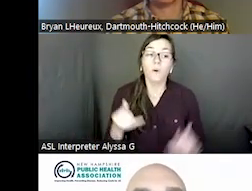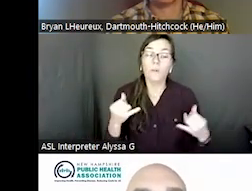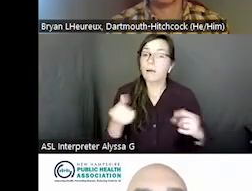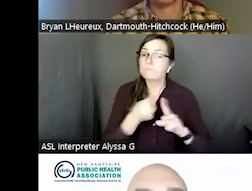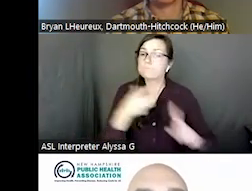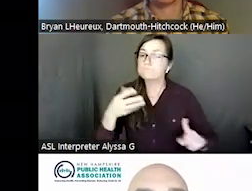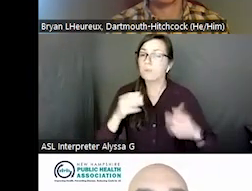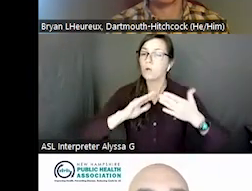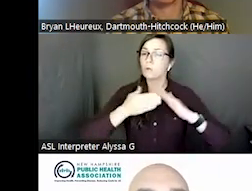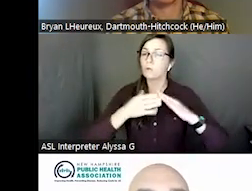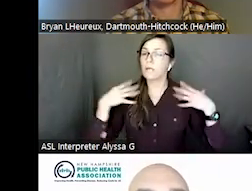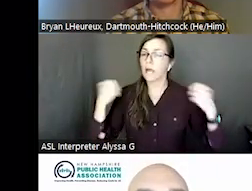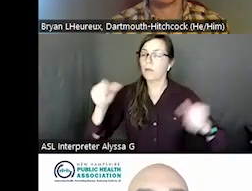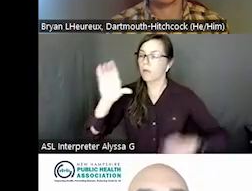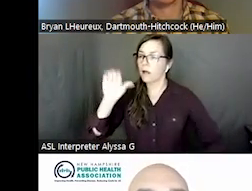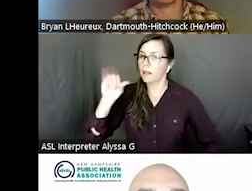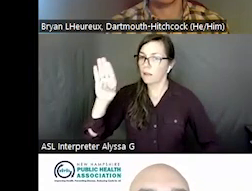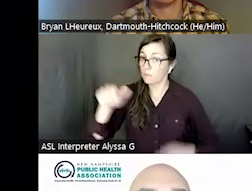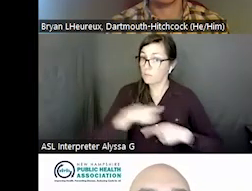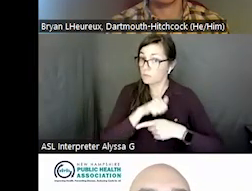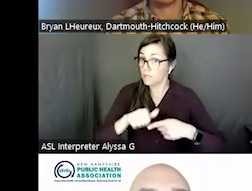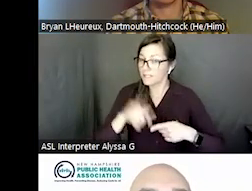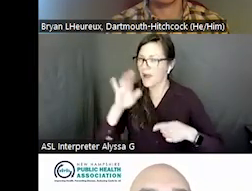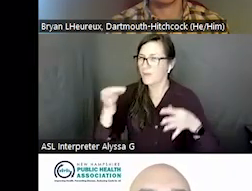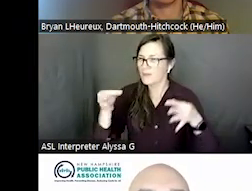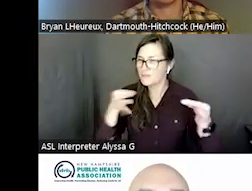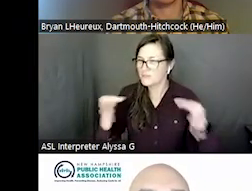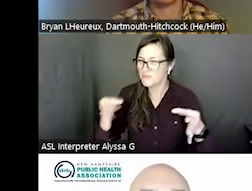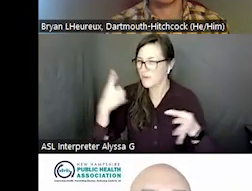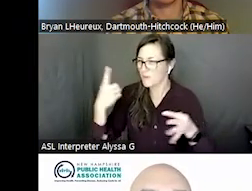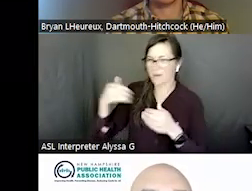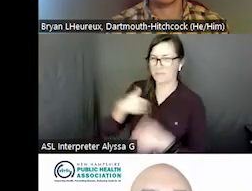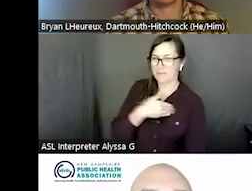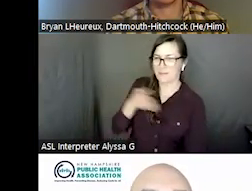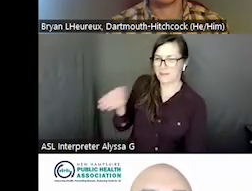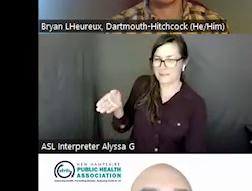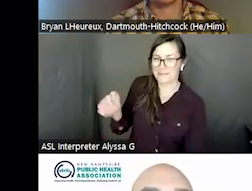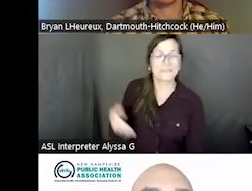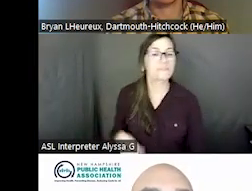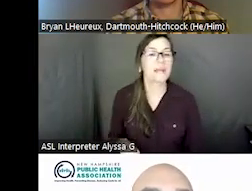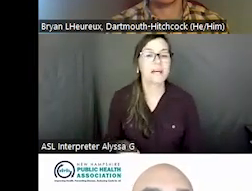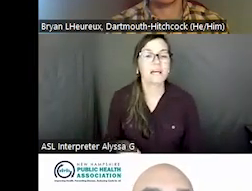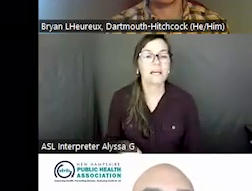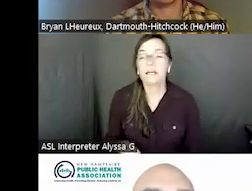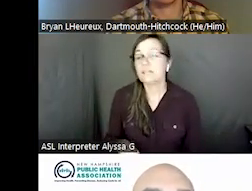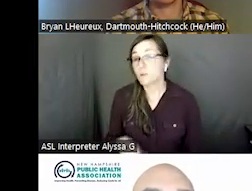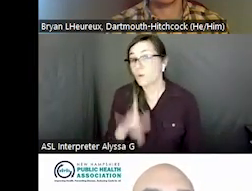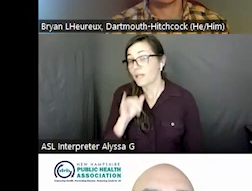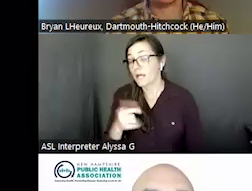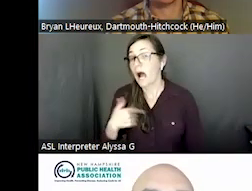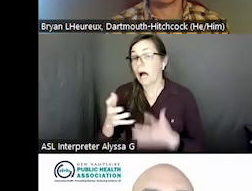to you about the story of one particular CHW that we're working with. This is just to say we're getting a lot of local